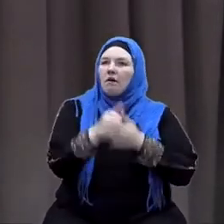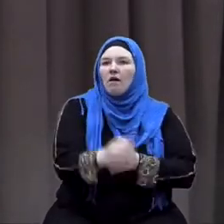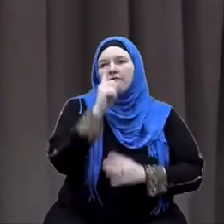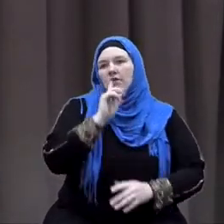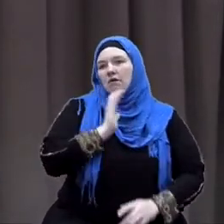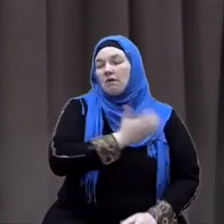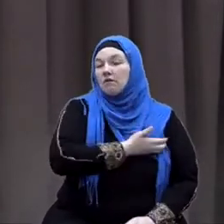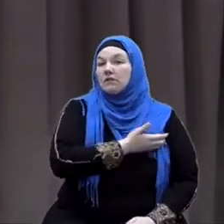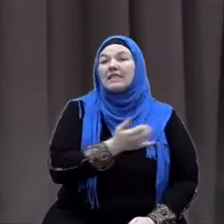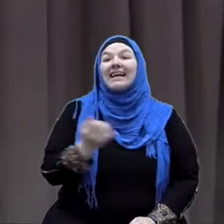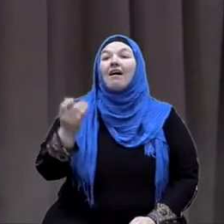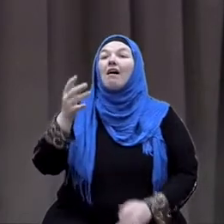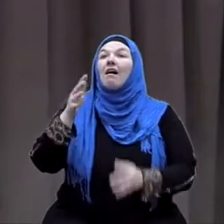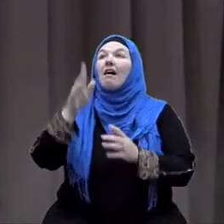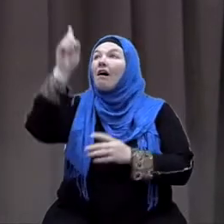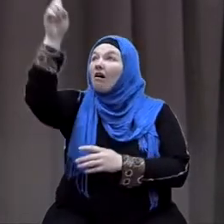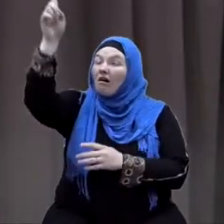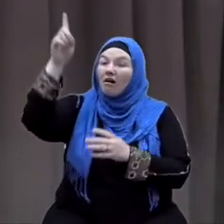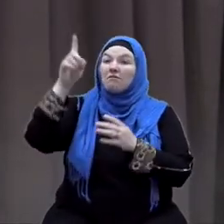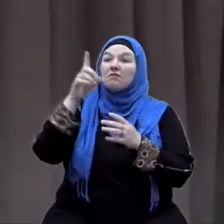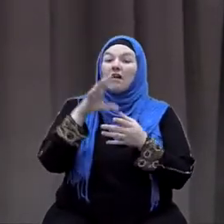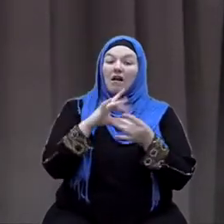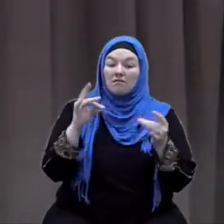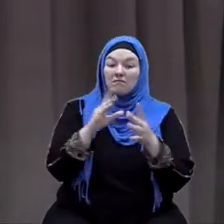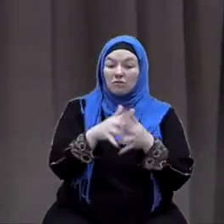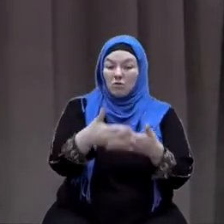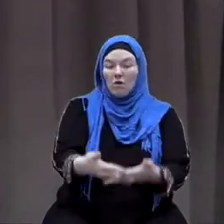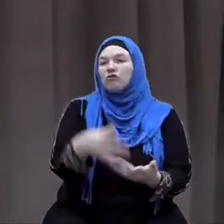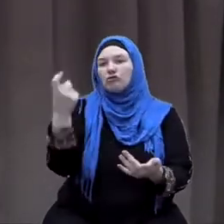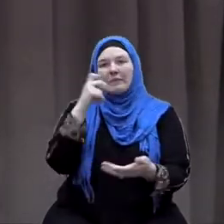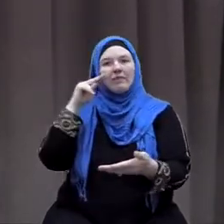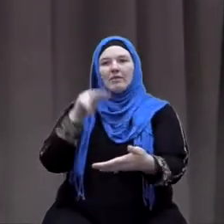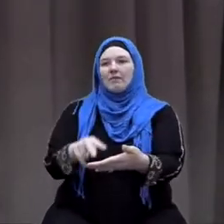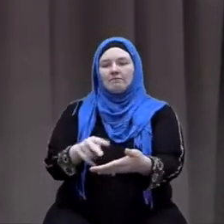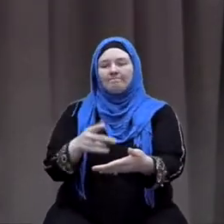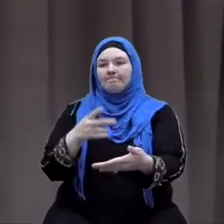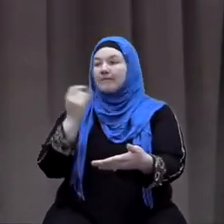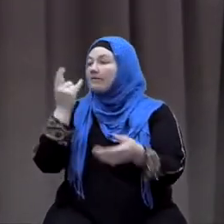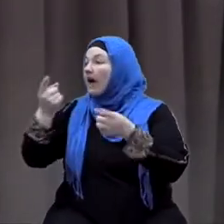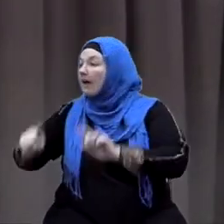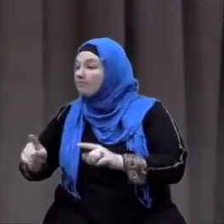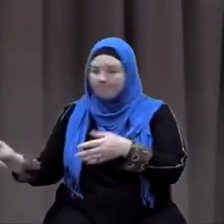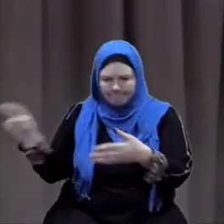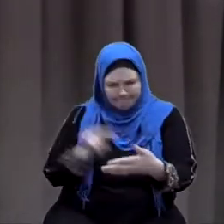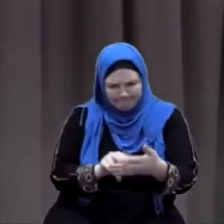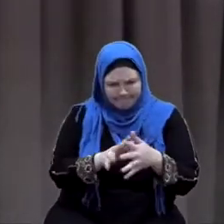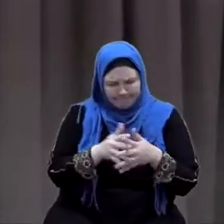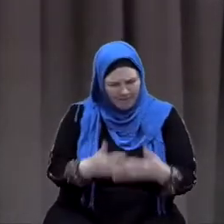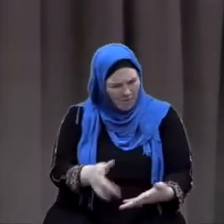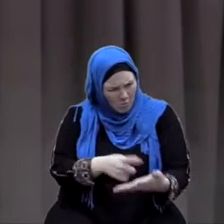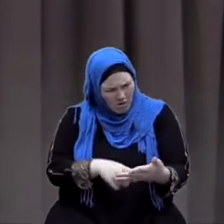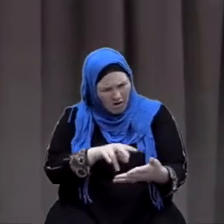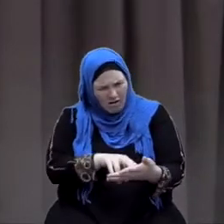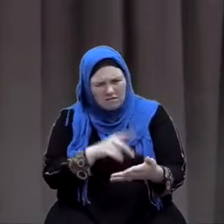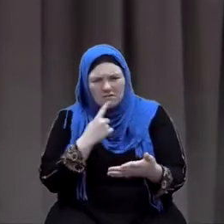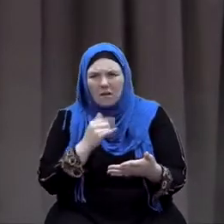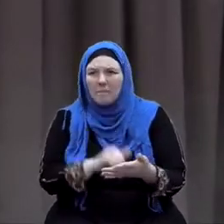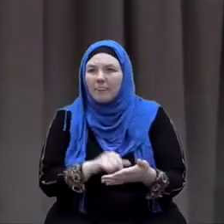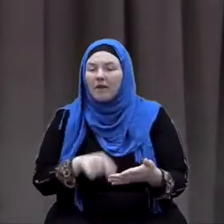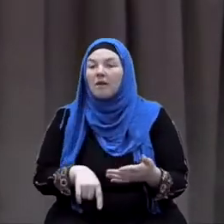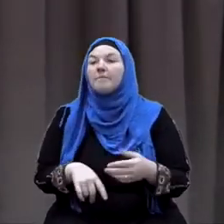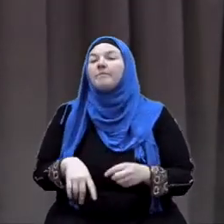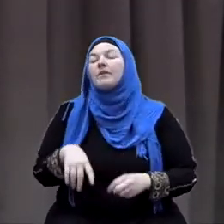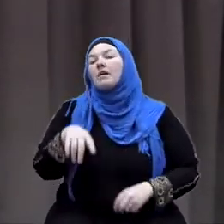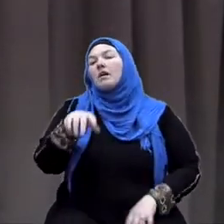are, Allah should be ahead of you. Ya Bunayya, the Prophet sallallahu alaihi wasallam said